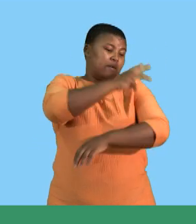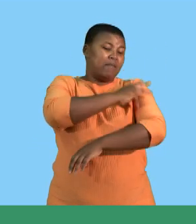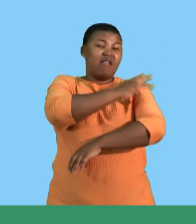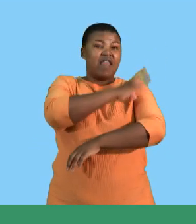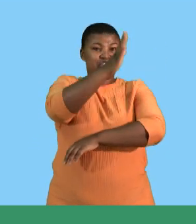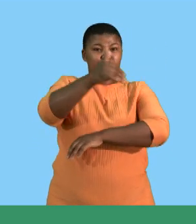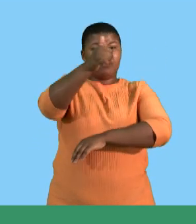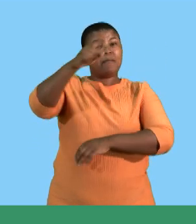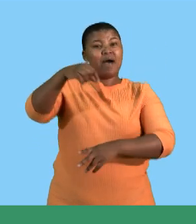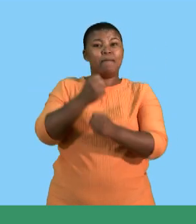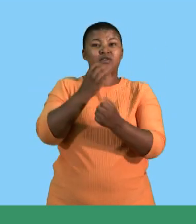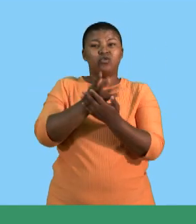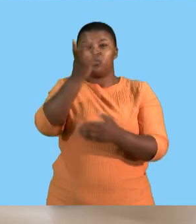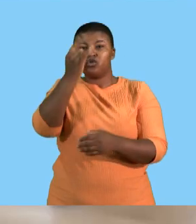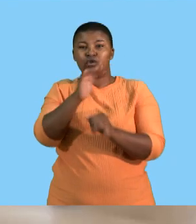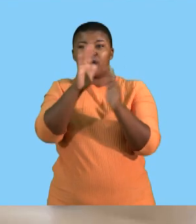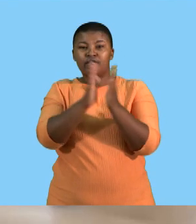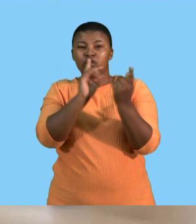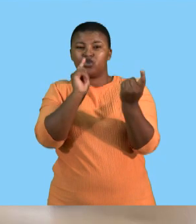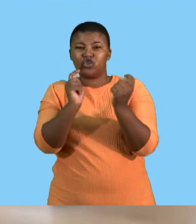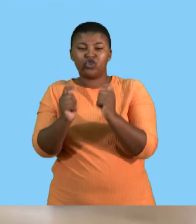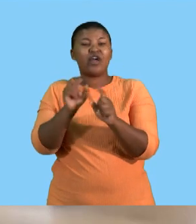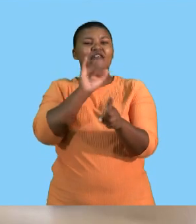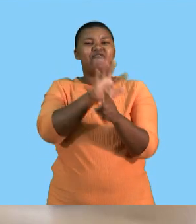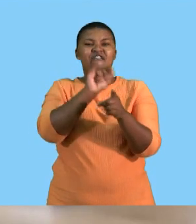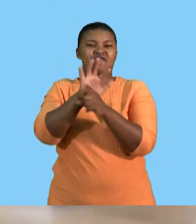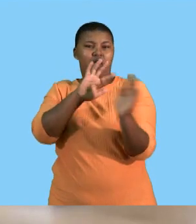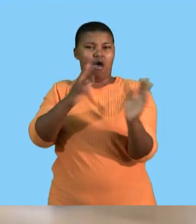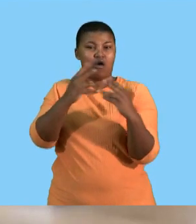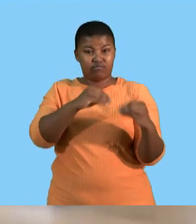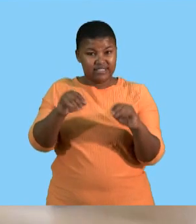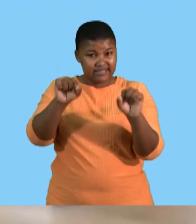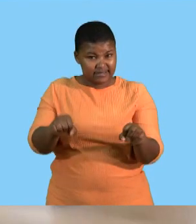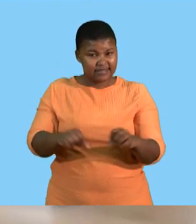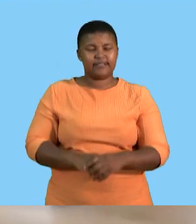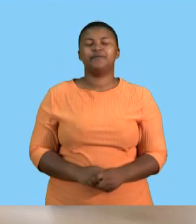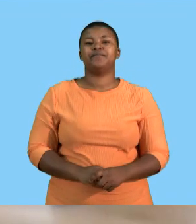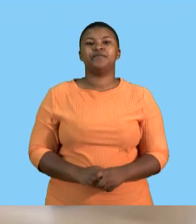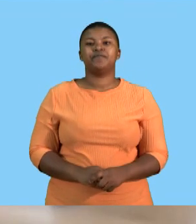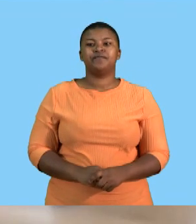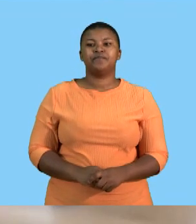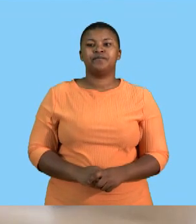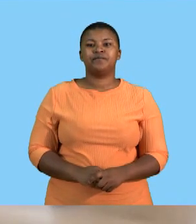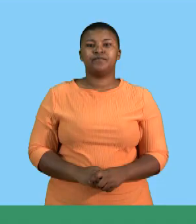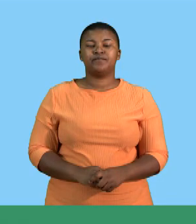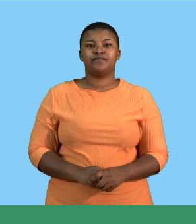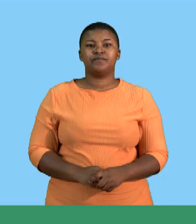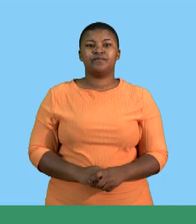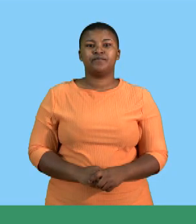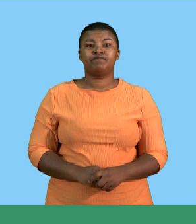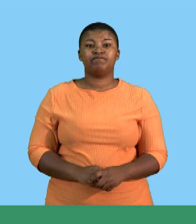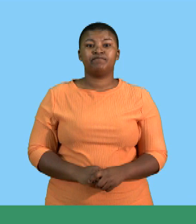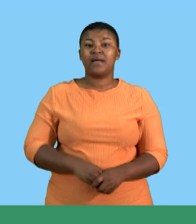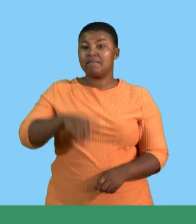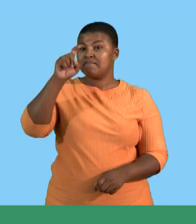always monitor these changes and understand how it will affect the business. The second thing they should do is they should set